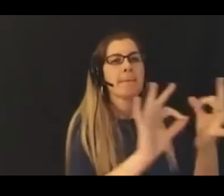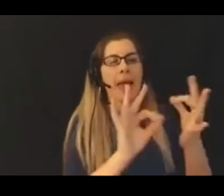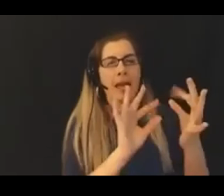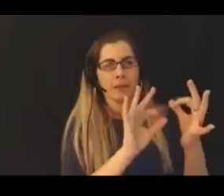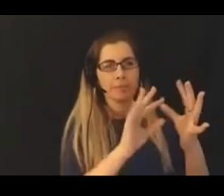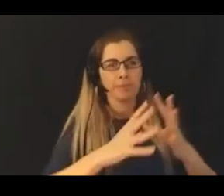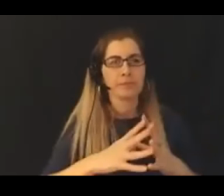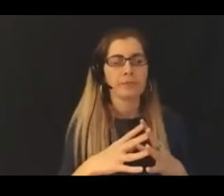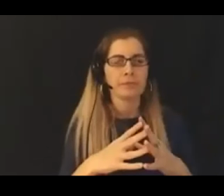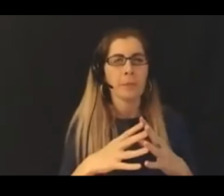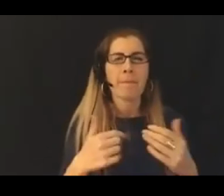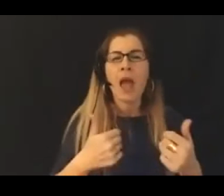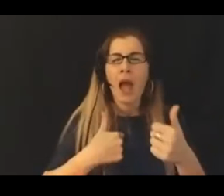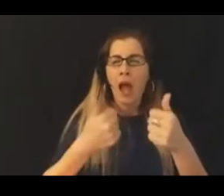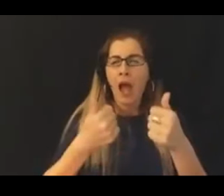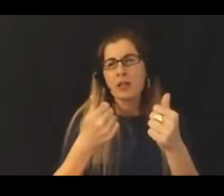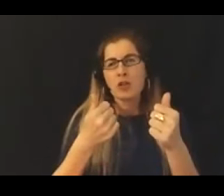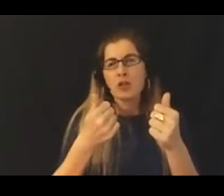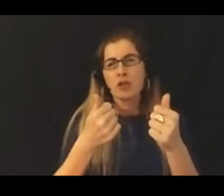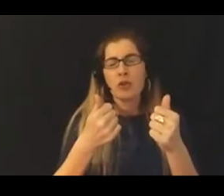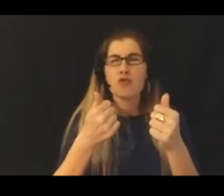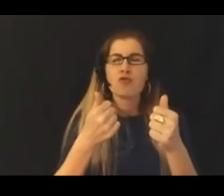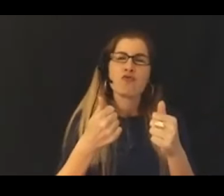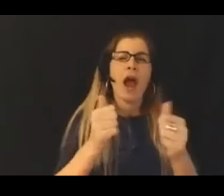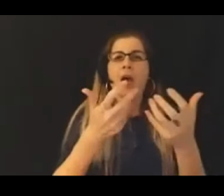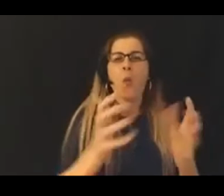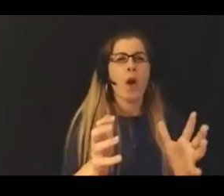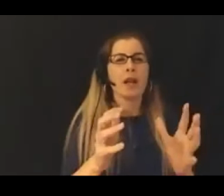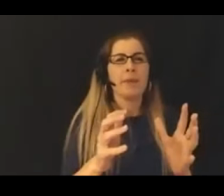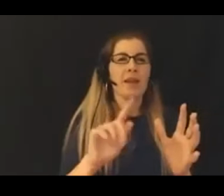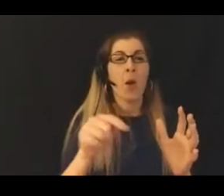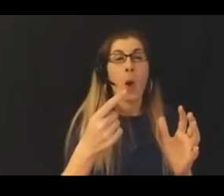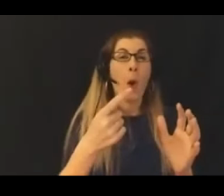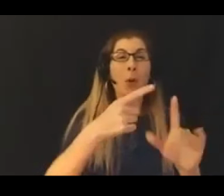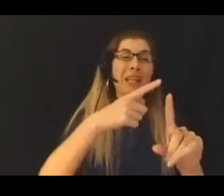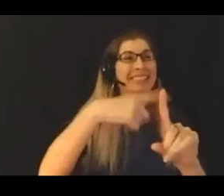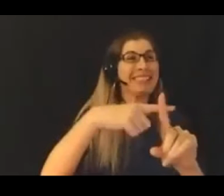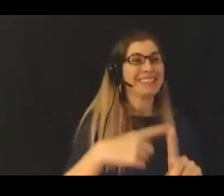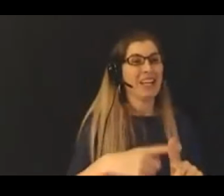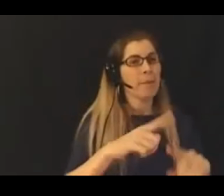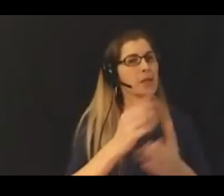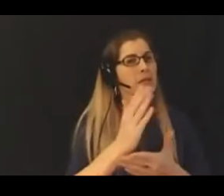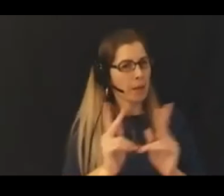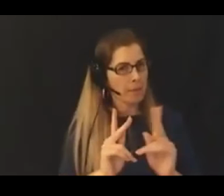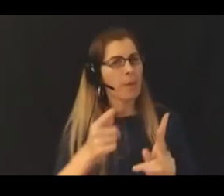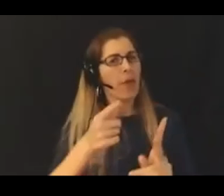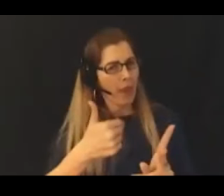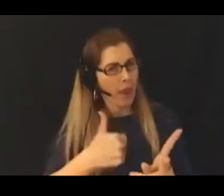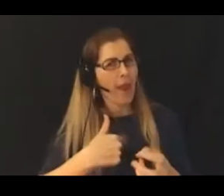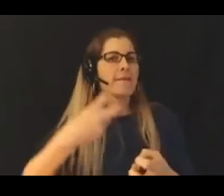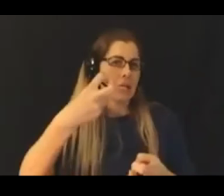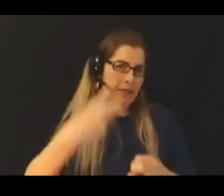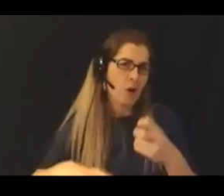tried to put kind of a representation of, not to be completely Pollyanna about this, a few people did have difficulties with the Zoom